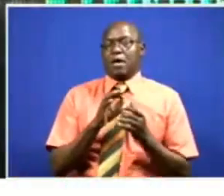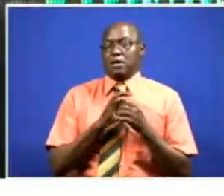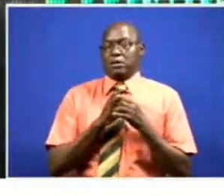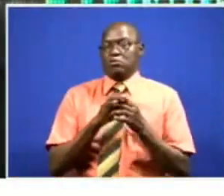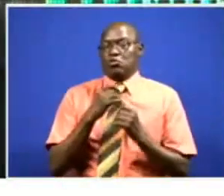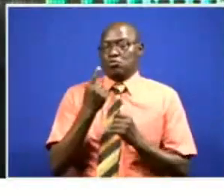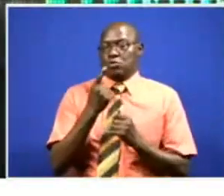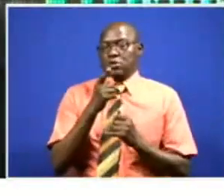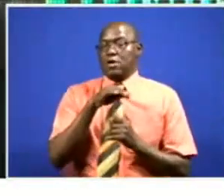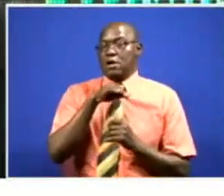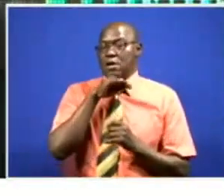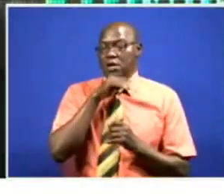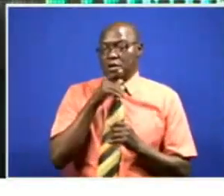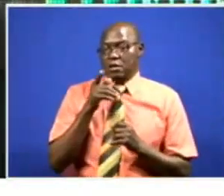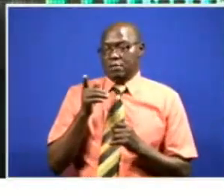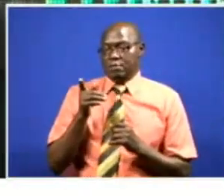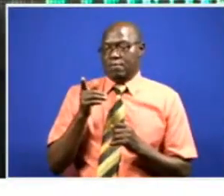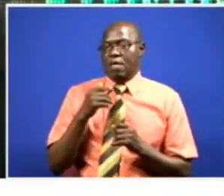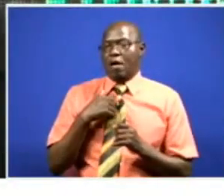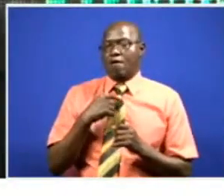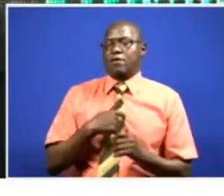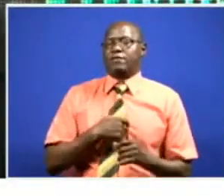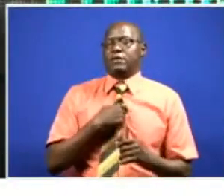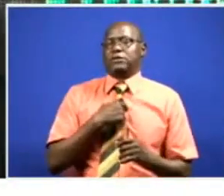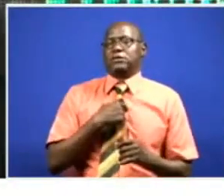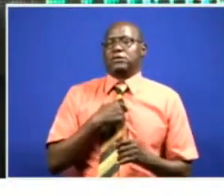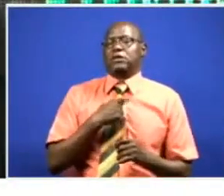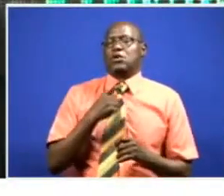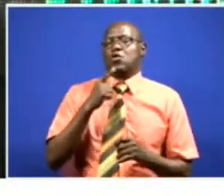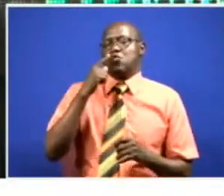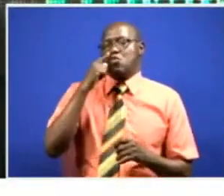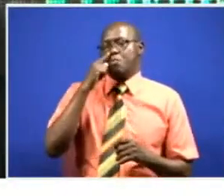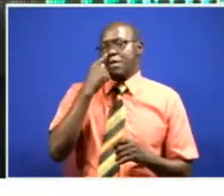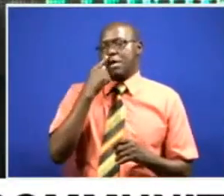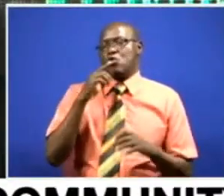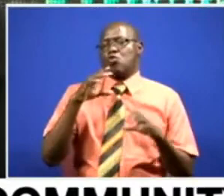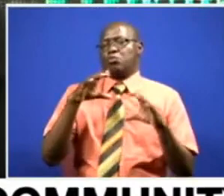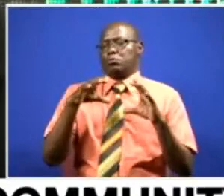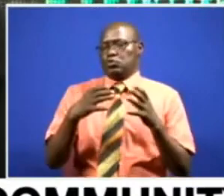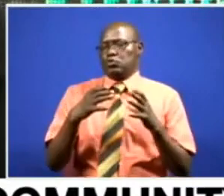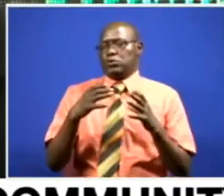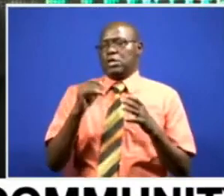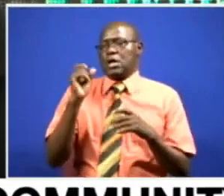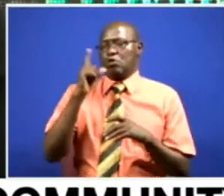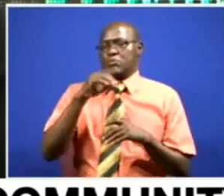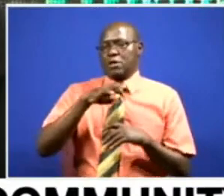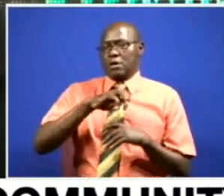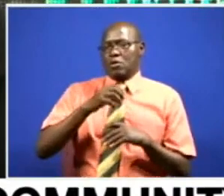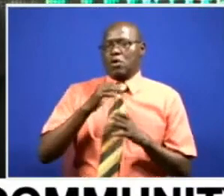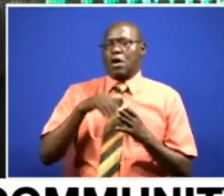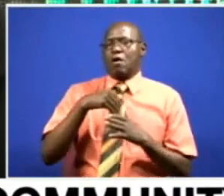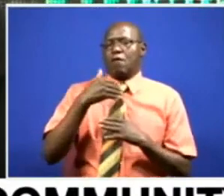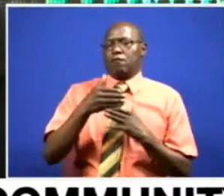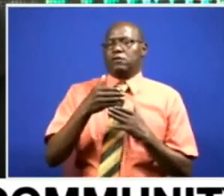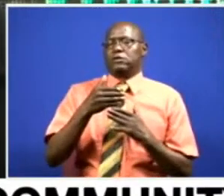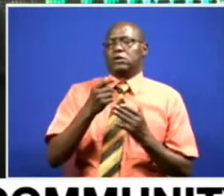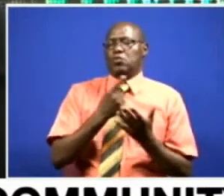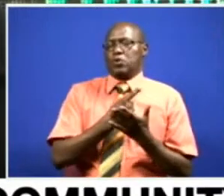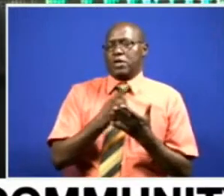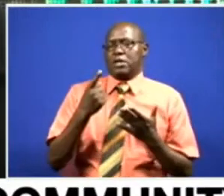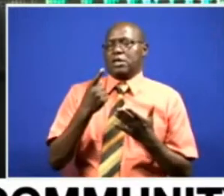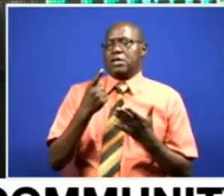Azimio la Umoja leader Raila Odinga has visited the Nubian community in Kibra, Nairobi County, a day after the weekly